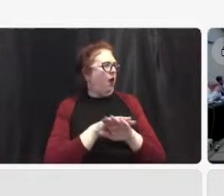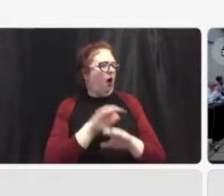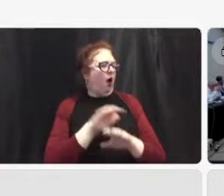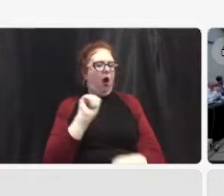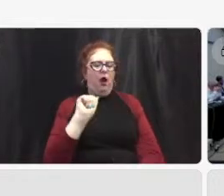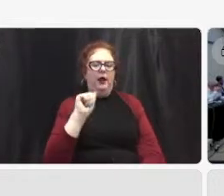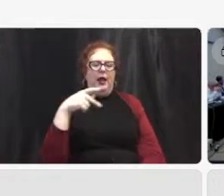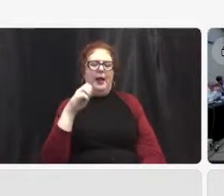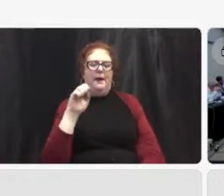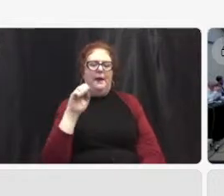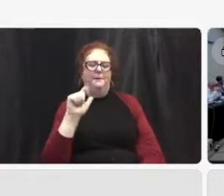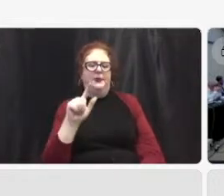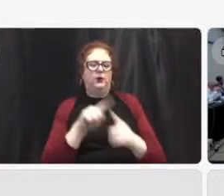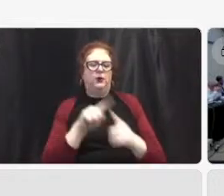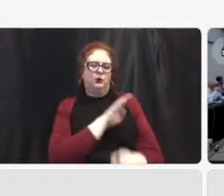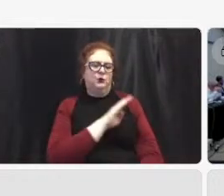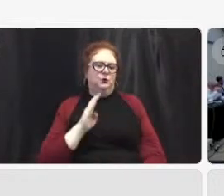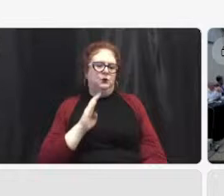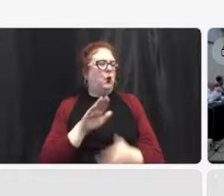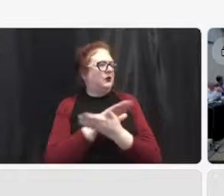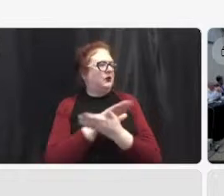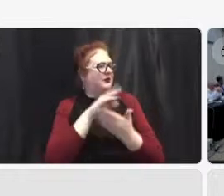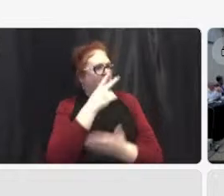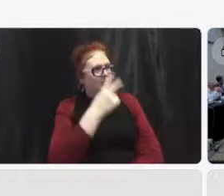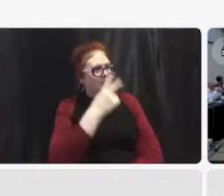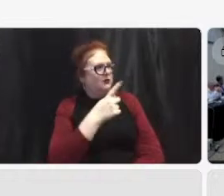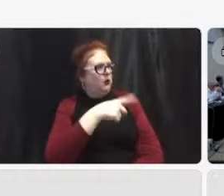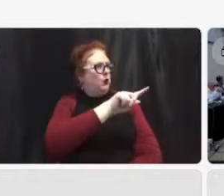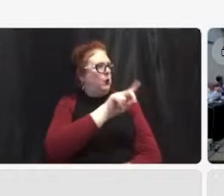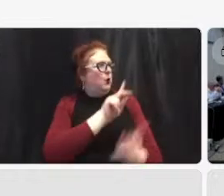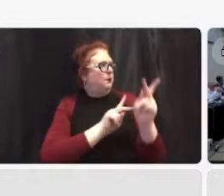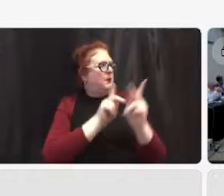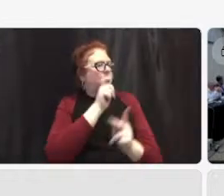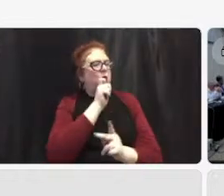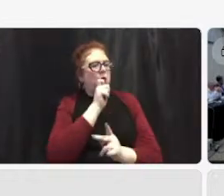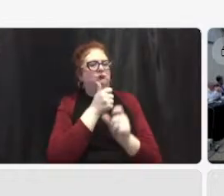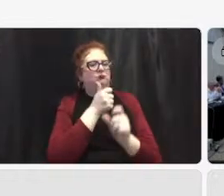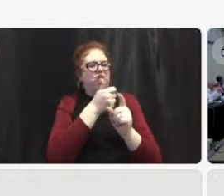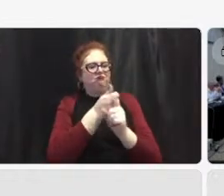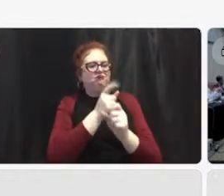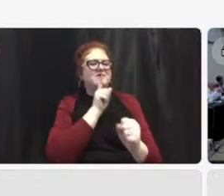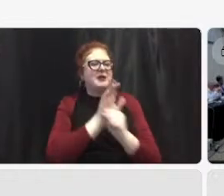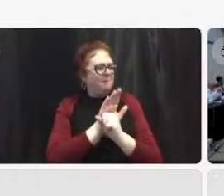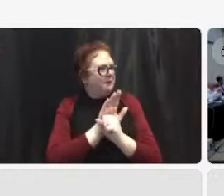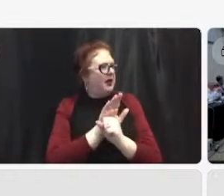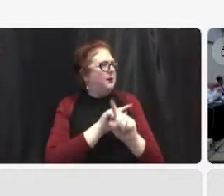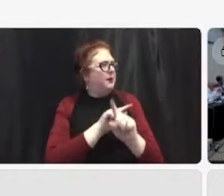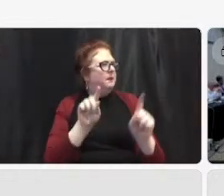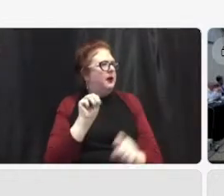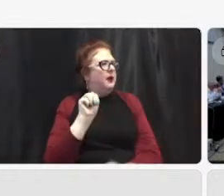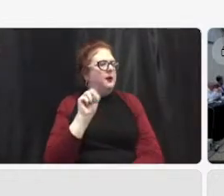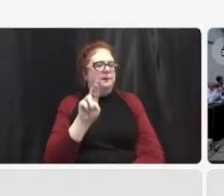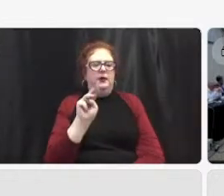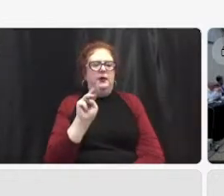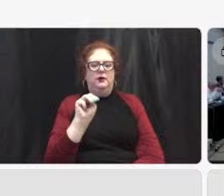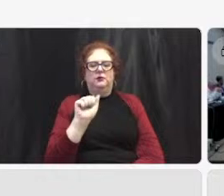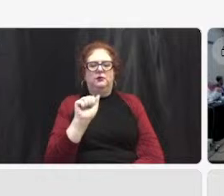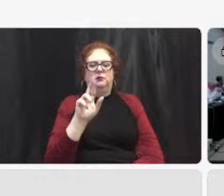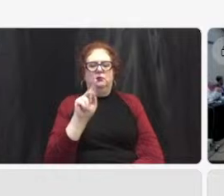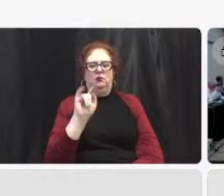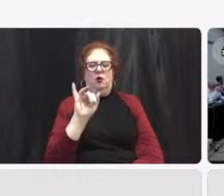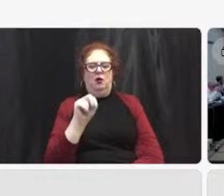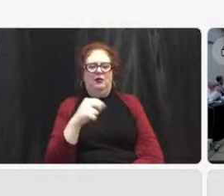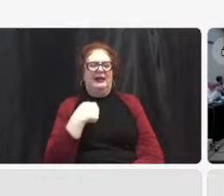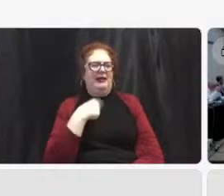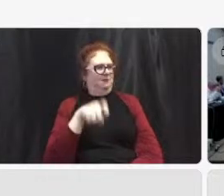to see you committed folks here again. Mr. Martin, just kind of guiding my own decisions. You